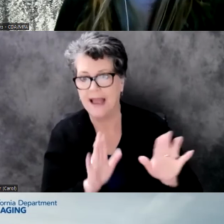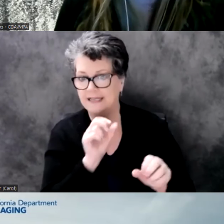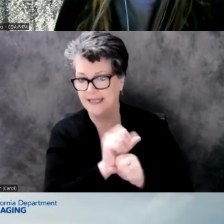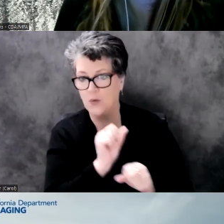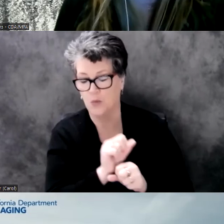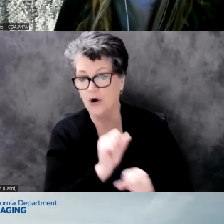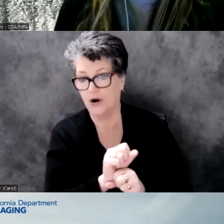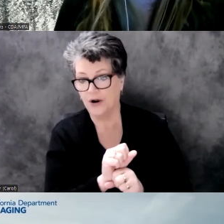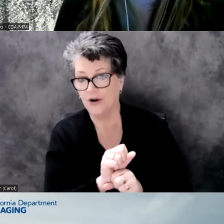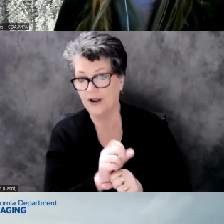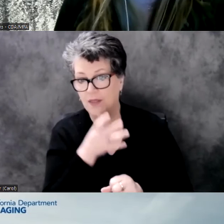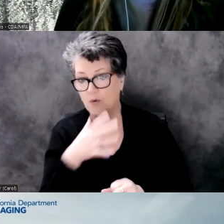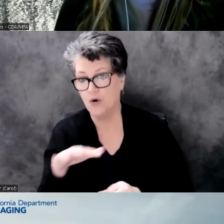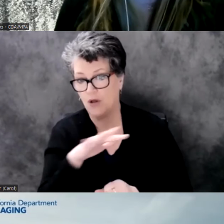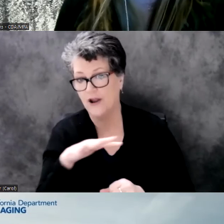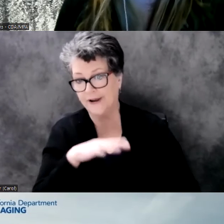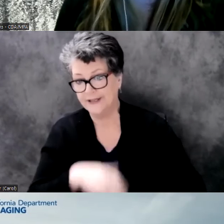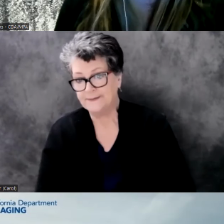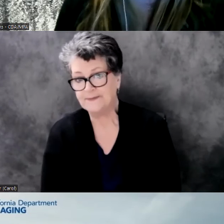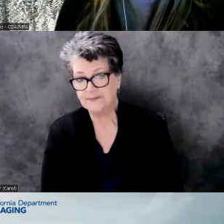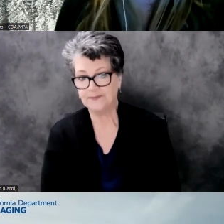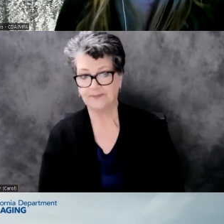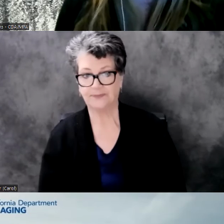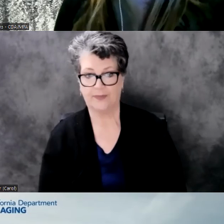our rural areas.